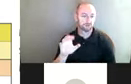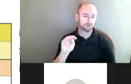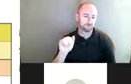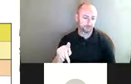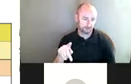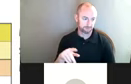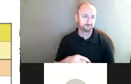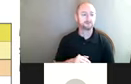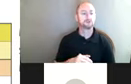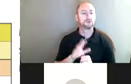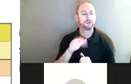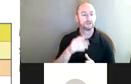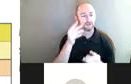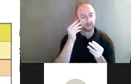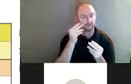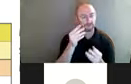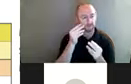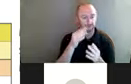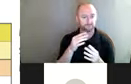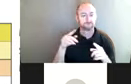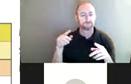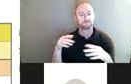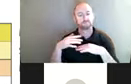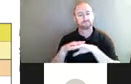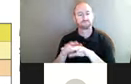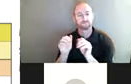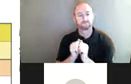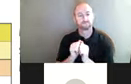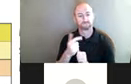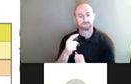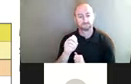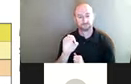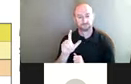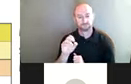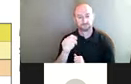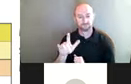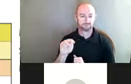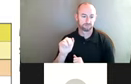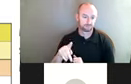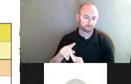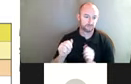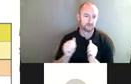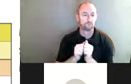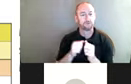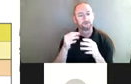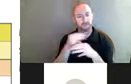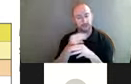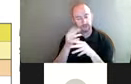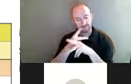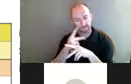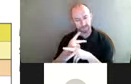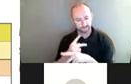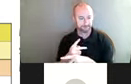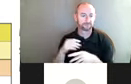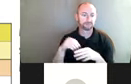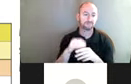large radon data set and intersected it with the geological map and calculated the statistical distribution of the